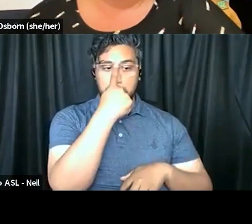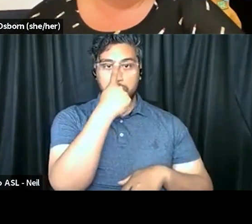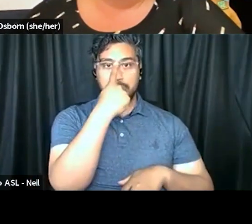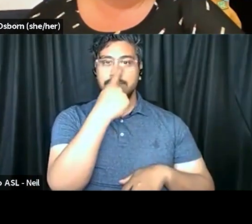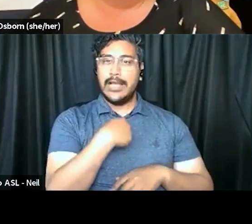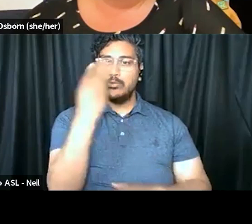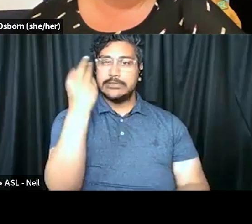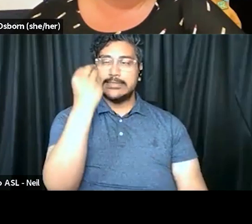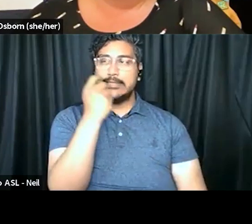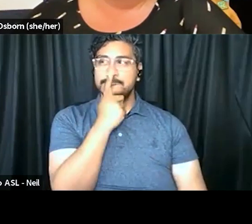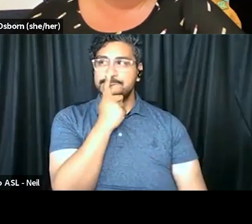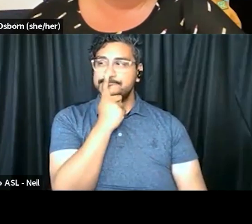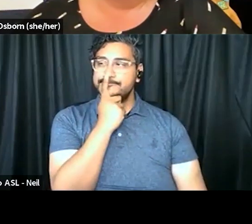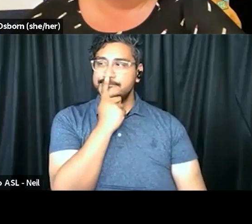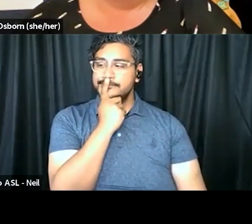thinking about,